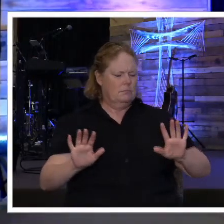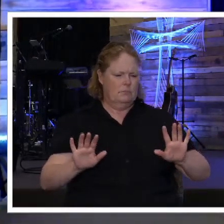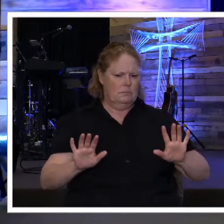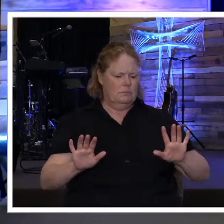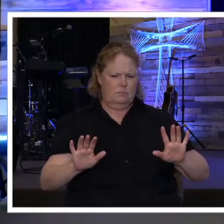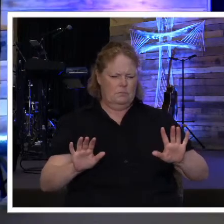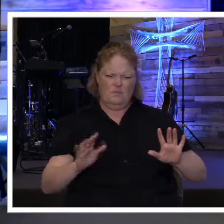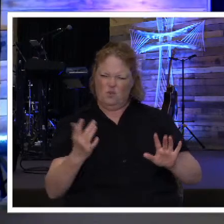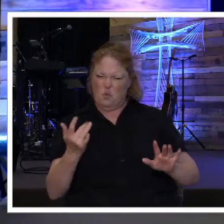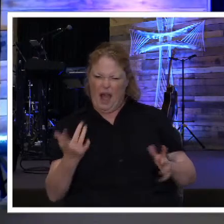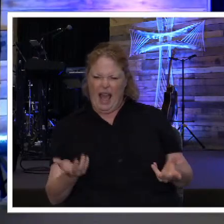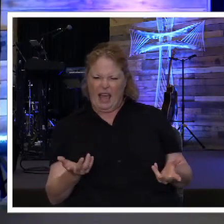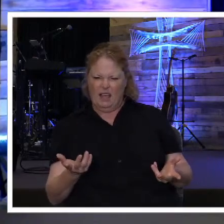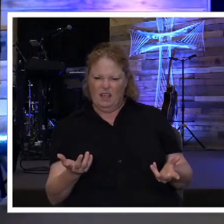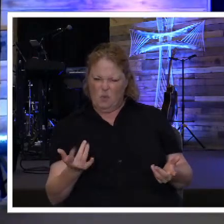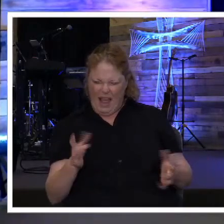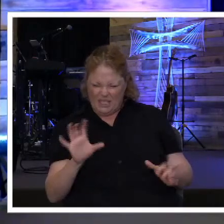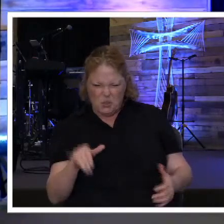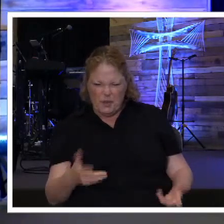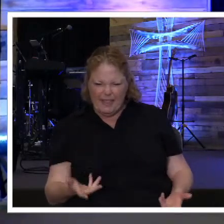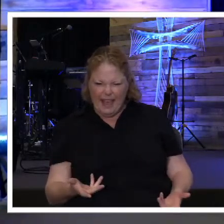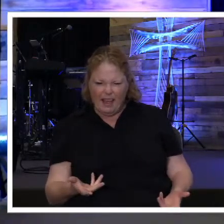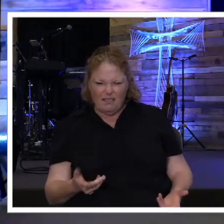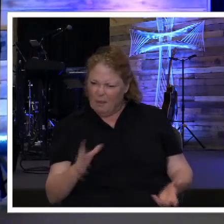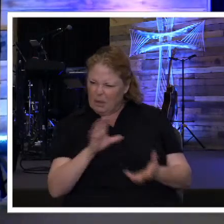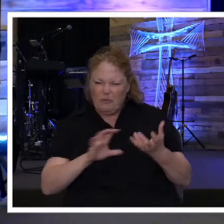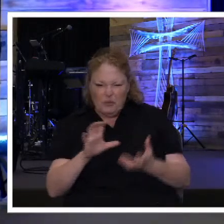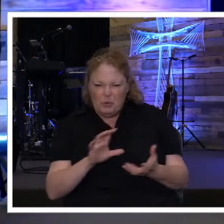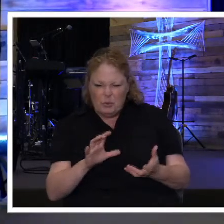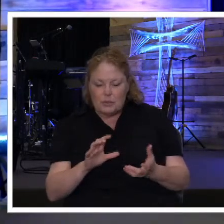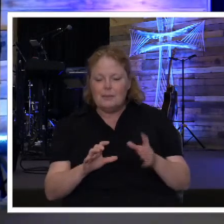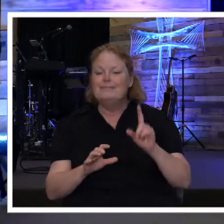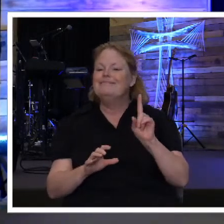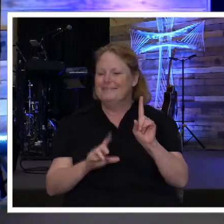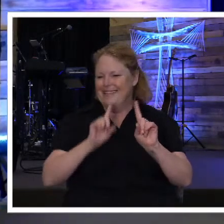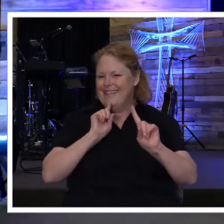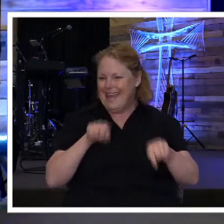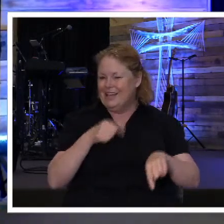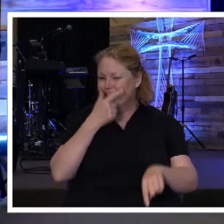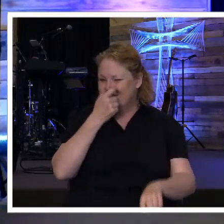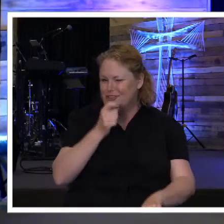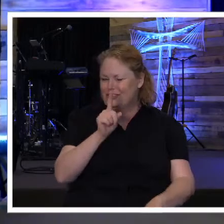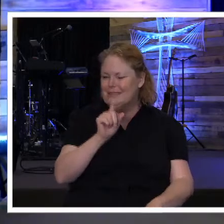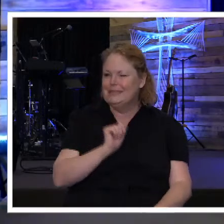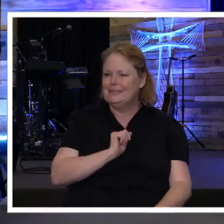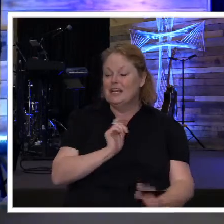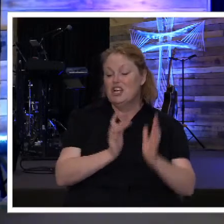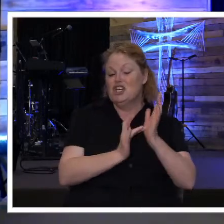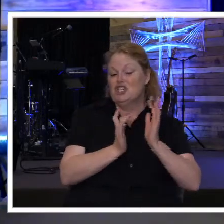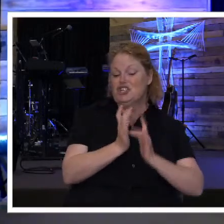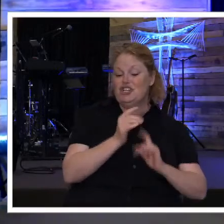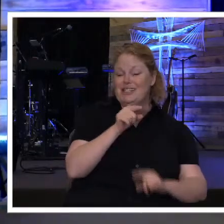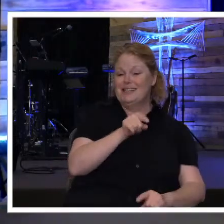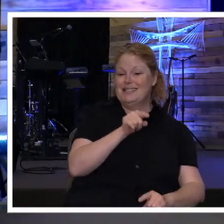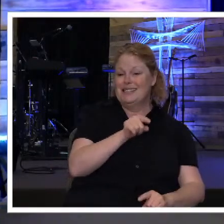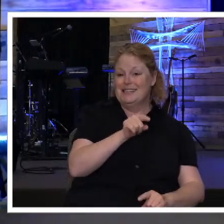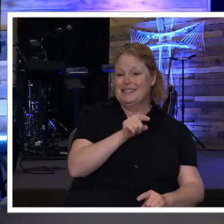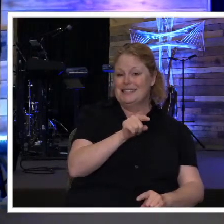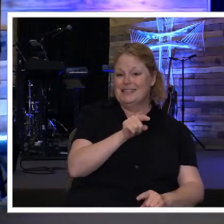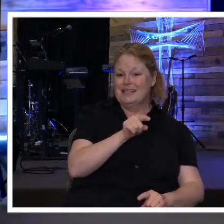can he do that? And what's Jesus doing here? The answer to that is that Jesus is a